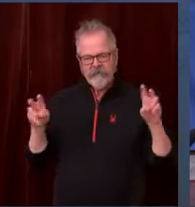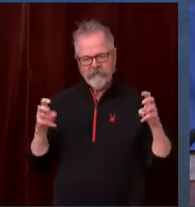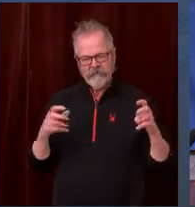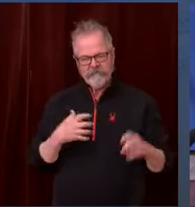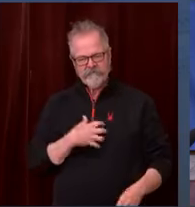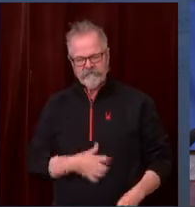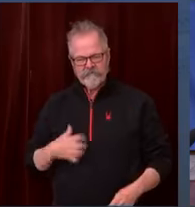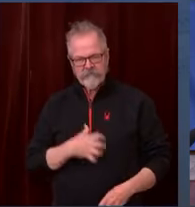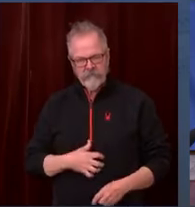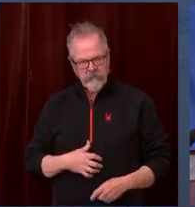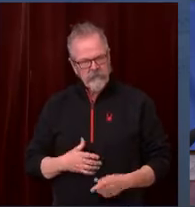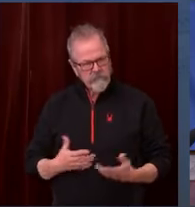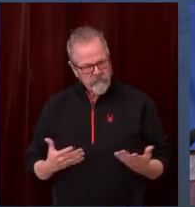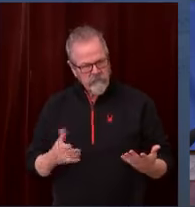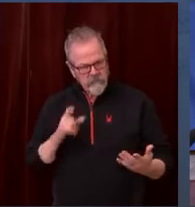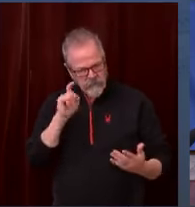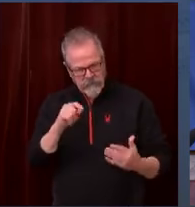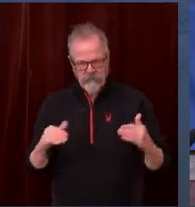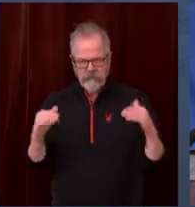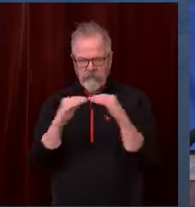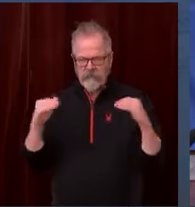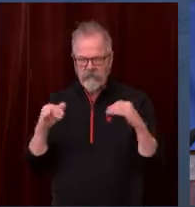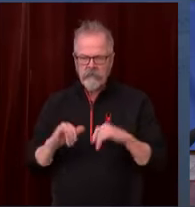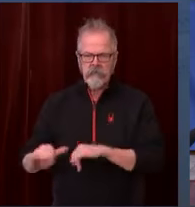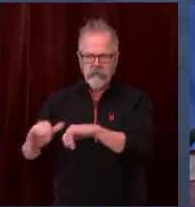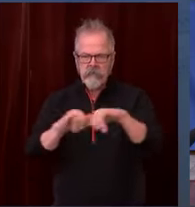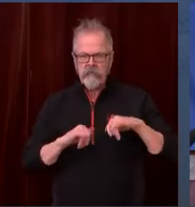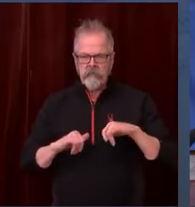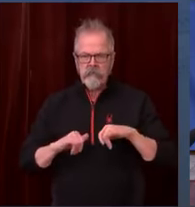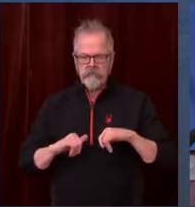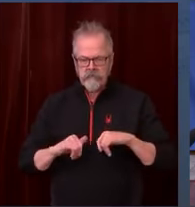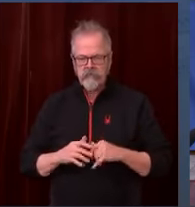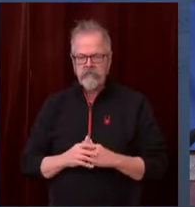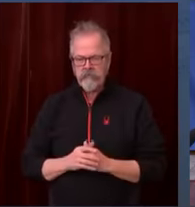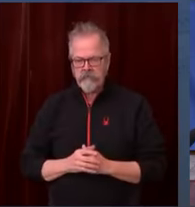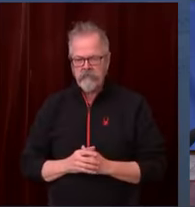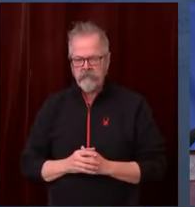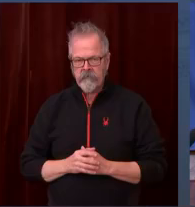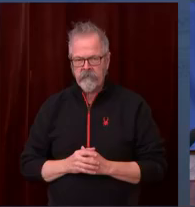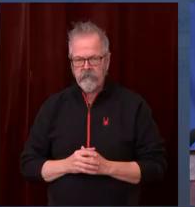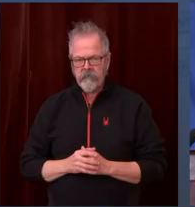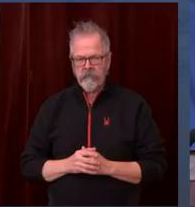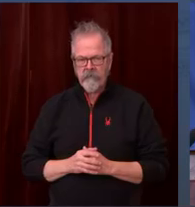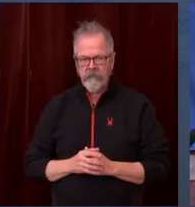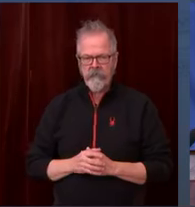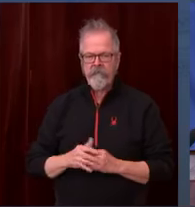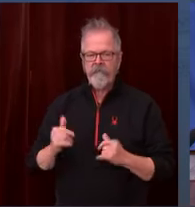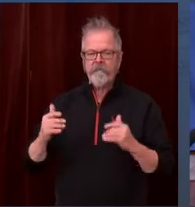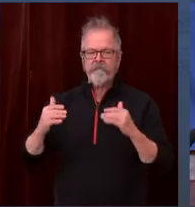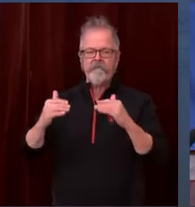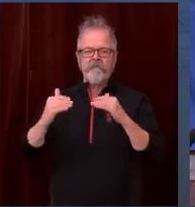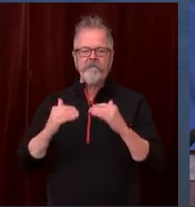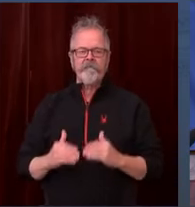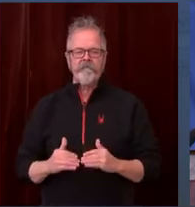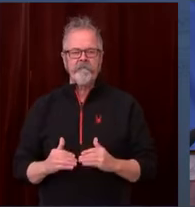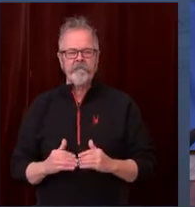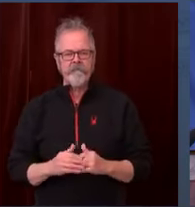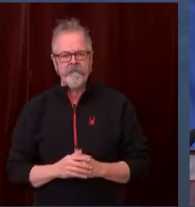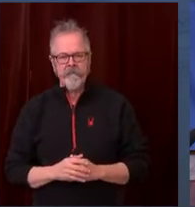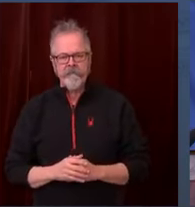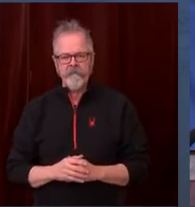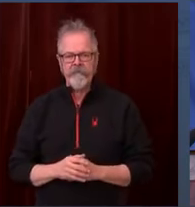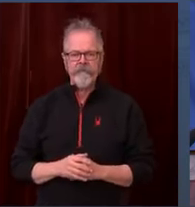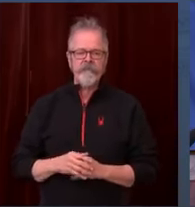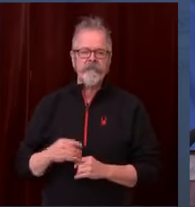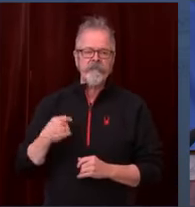leadership. Finally, today I'm proposing new equity investments in our capital budget, including formation of